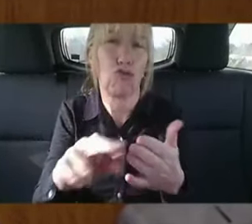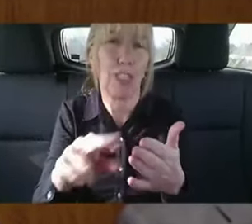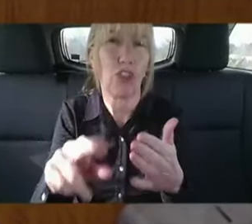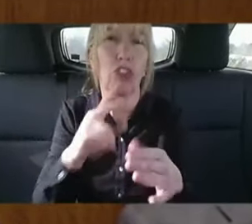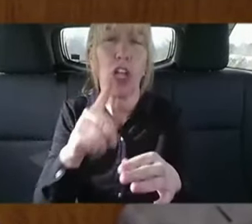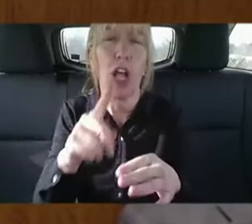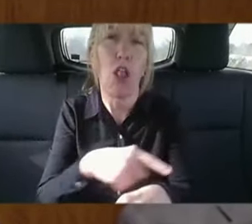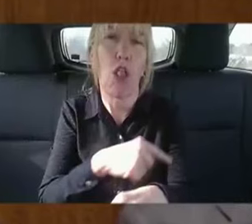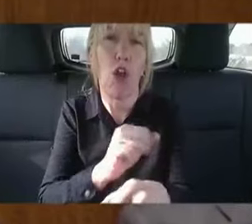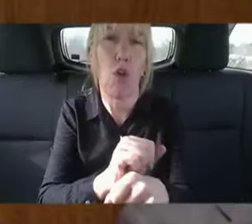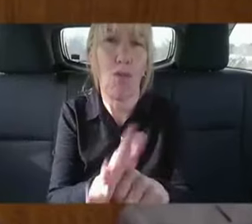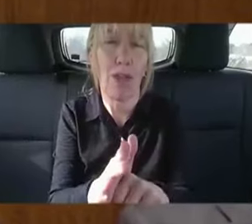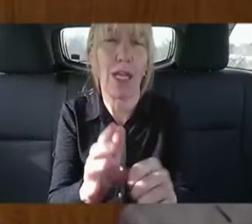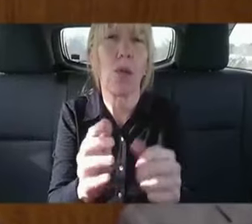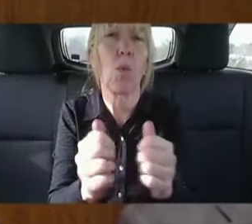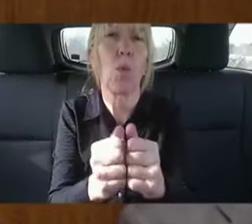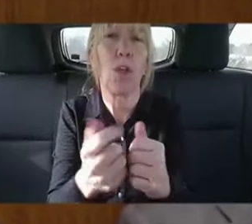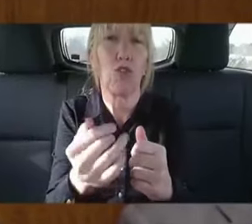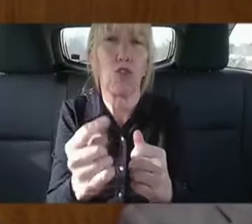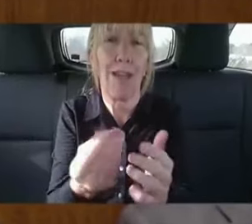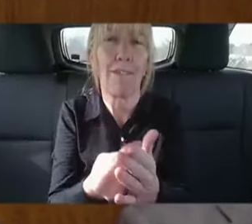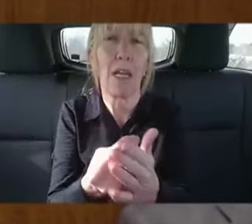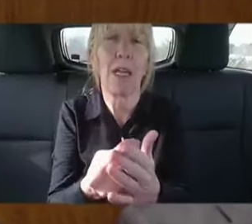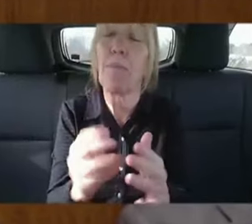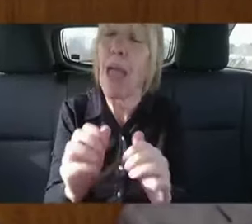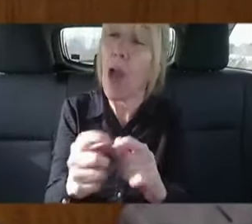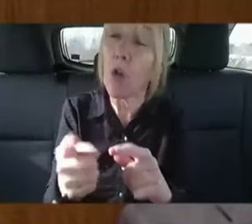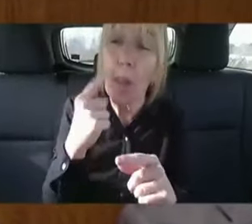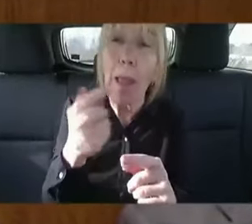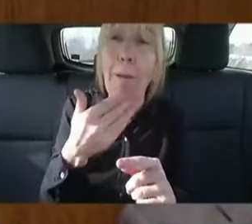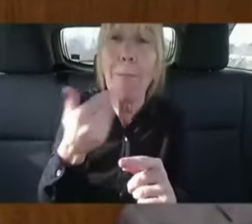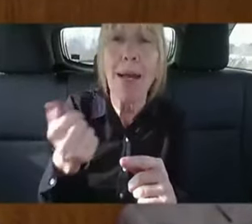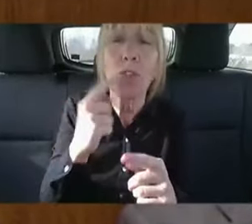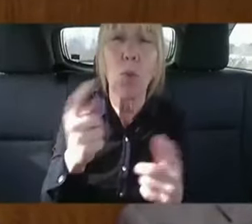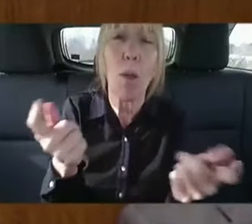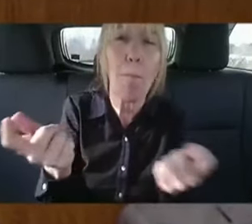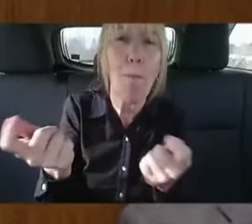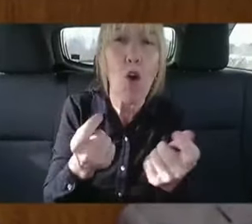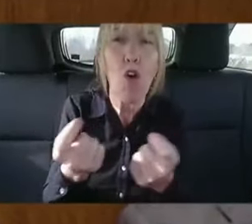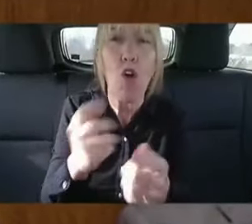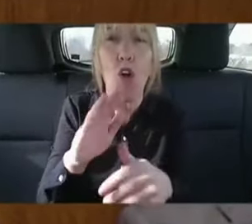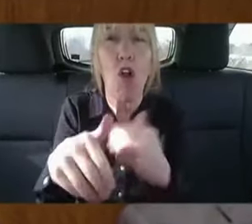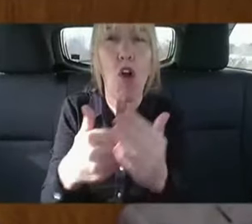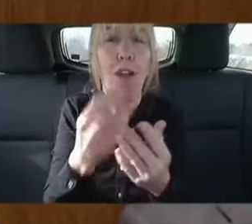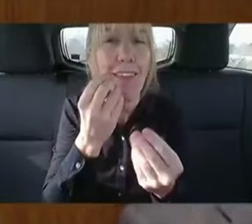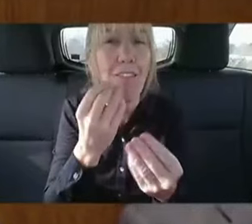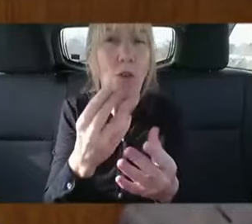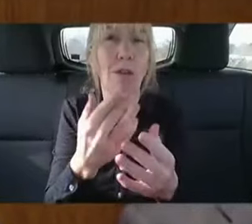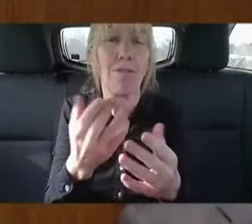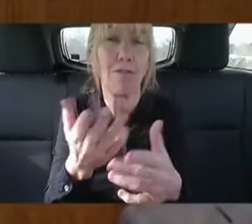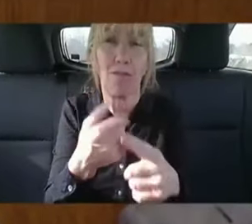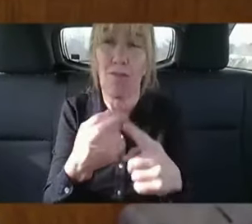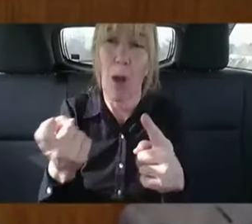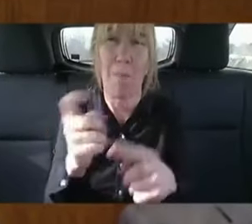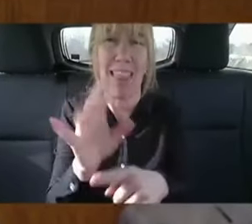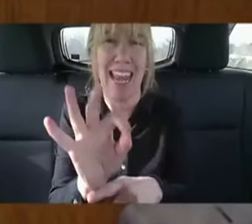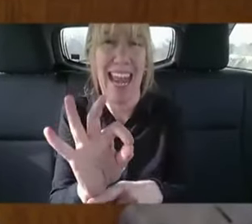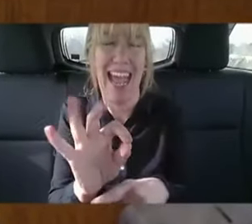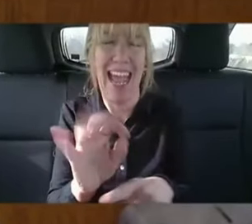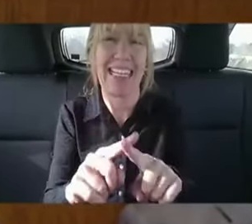funding. How do you think it's best going to pull all that information together between the 9 different,